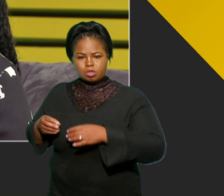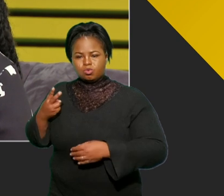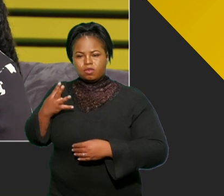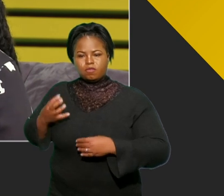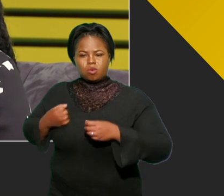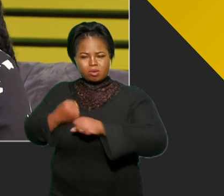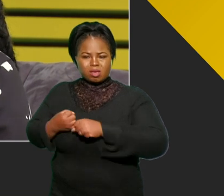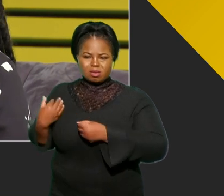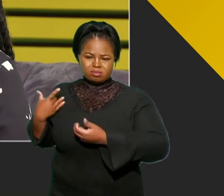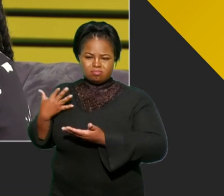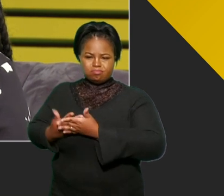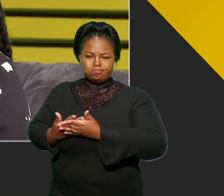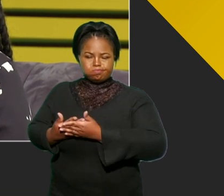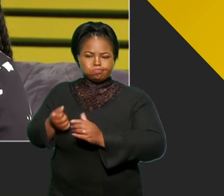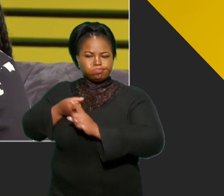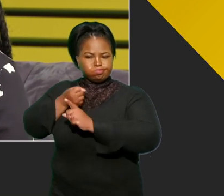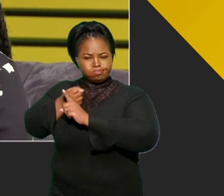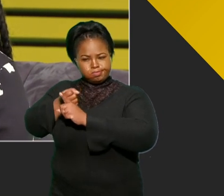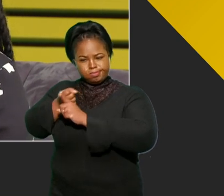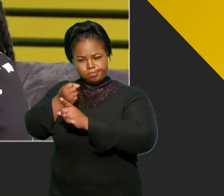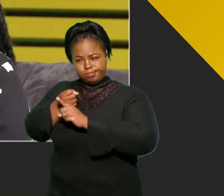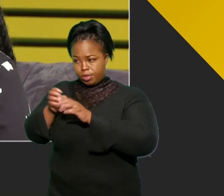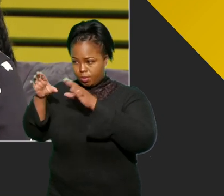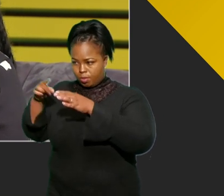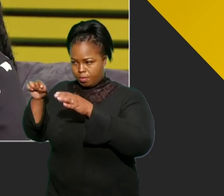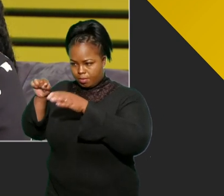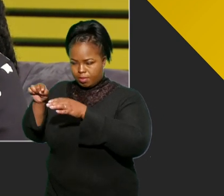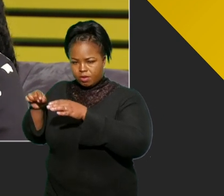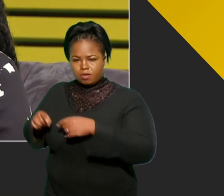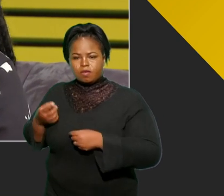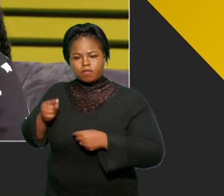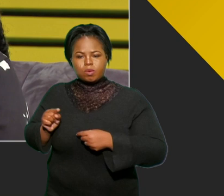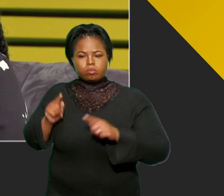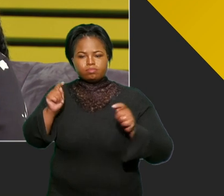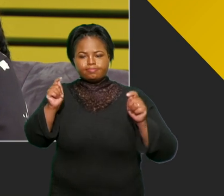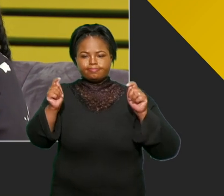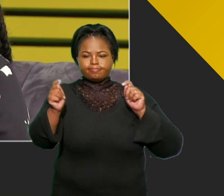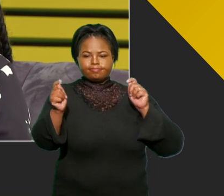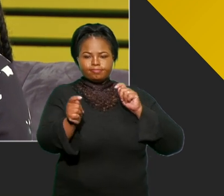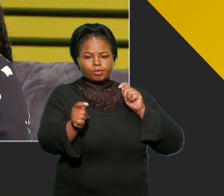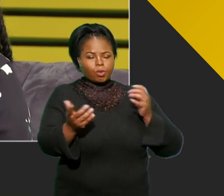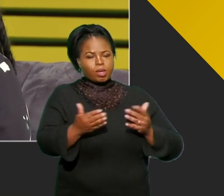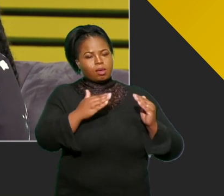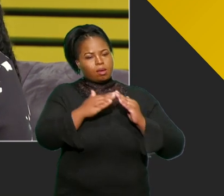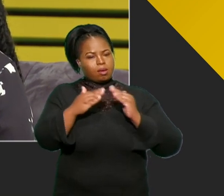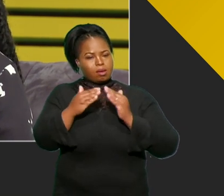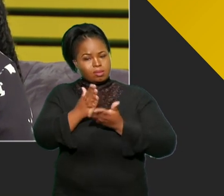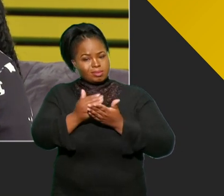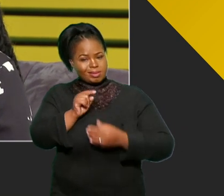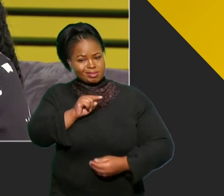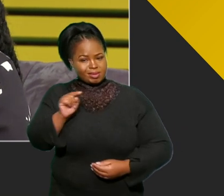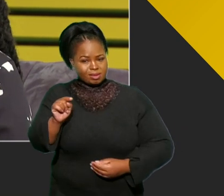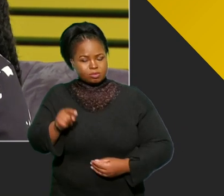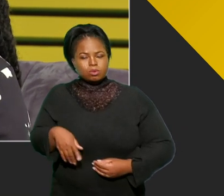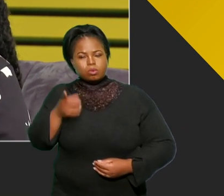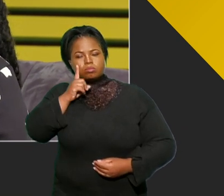24-year-old advocacy organization, lobby group that is championing for transformation in the property sector. And we